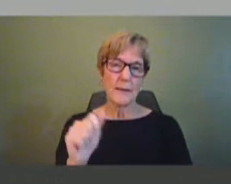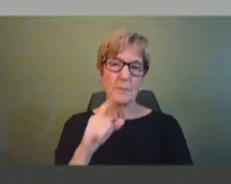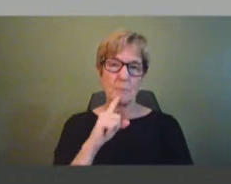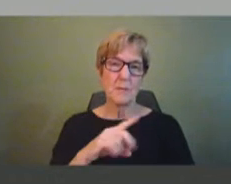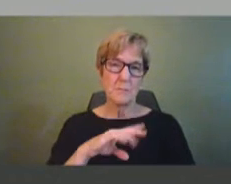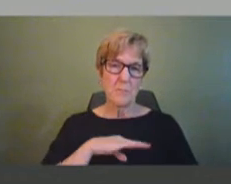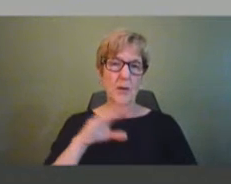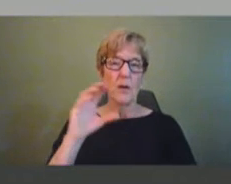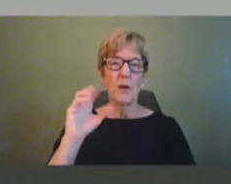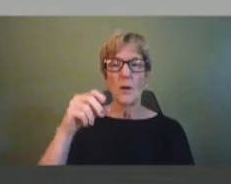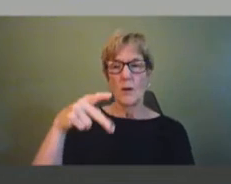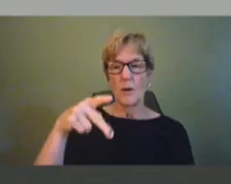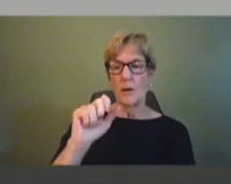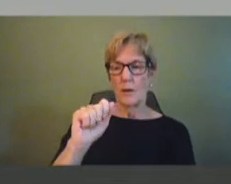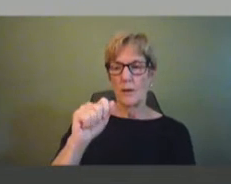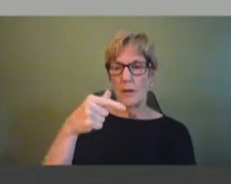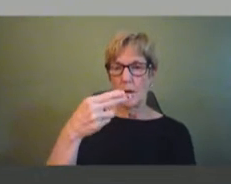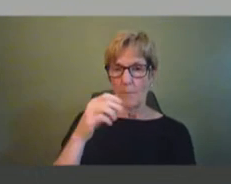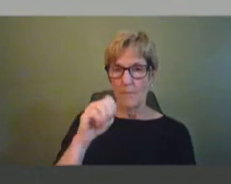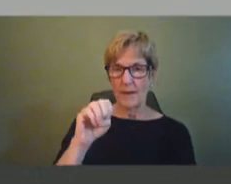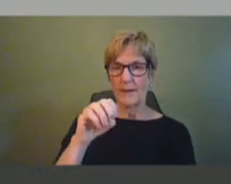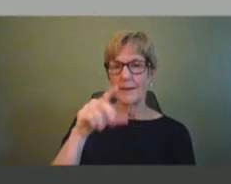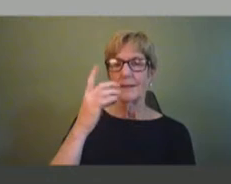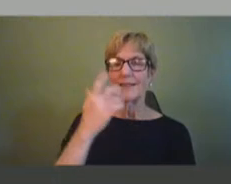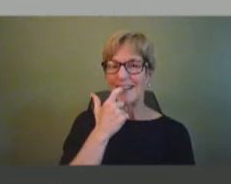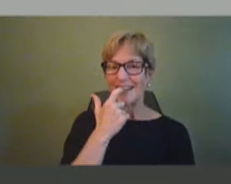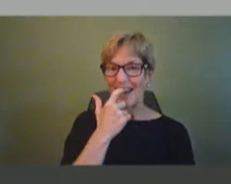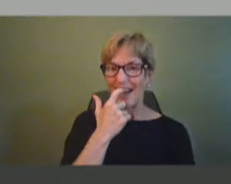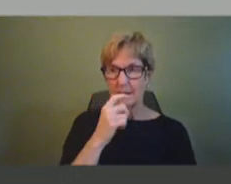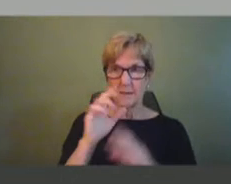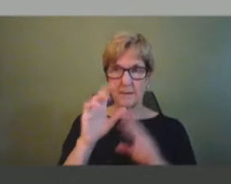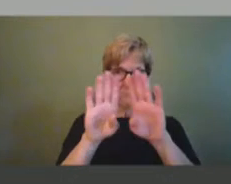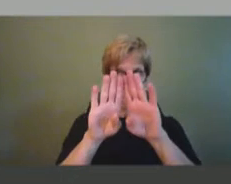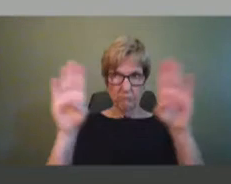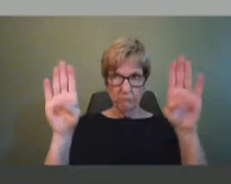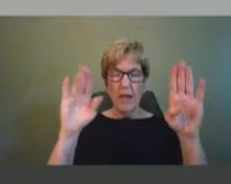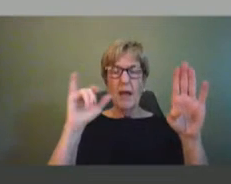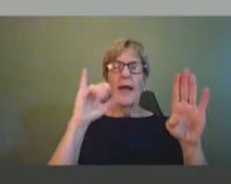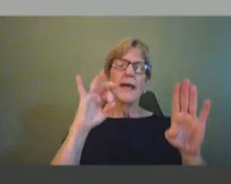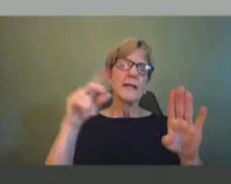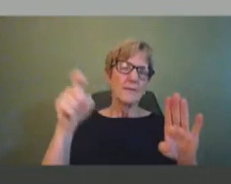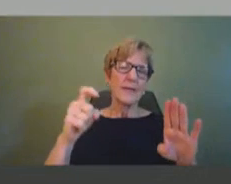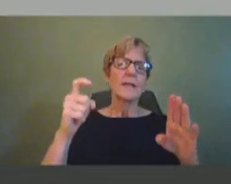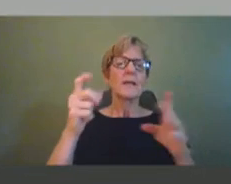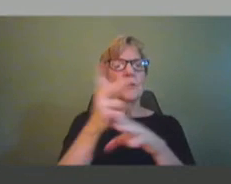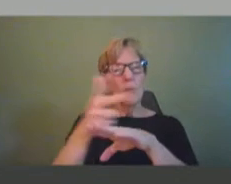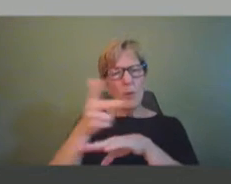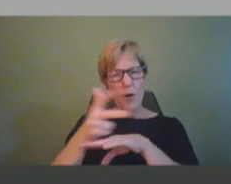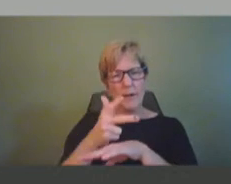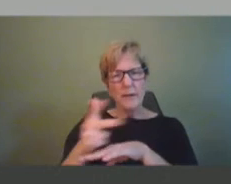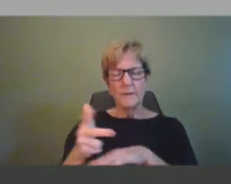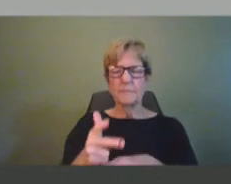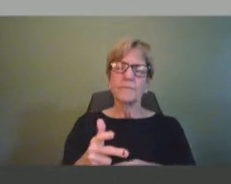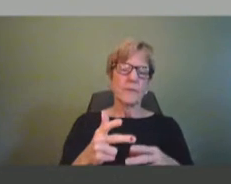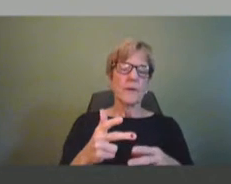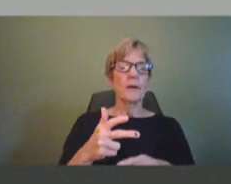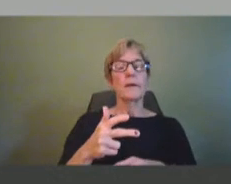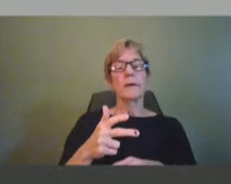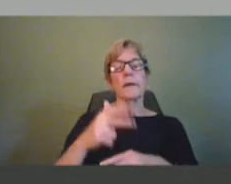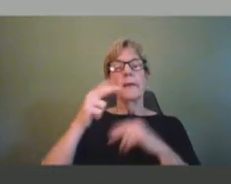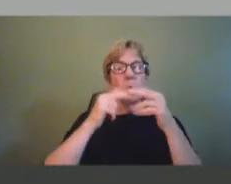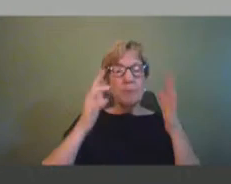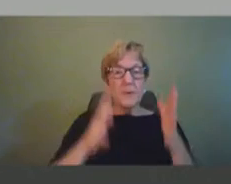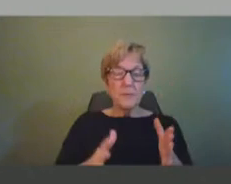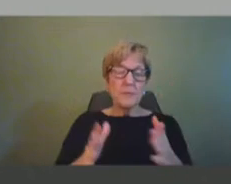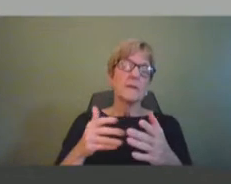glass and then there's also an optional provision that would allow if needed public parking uh between the building and the street and again all other standards uh would